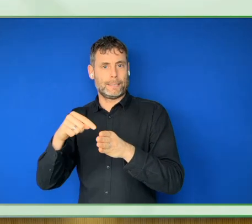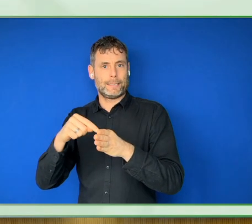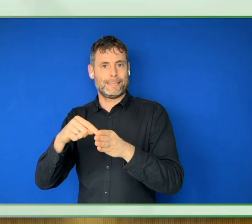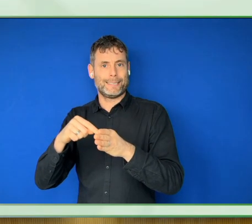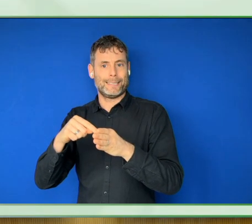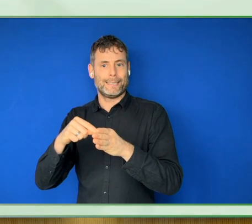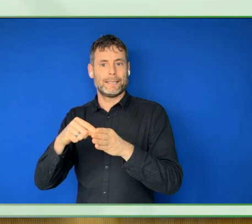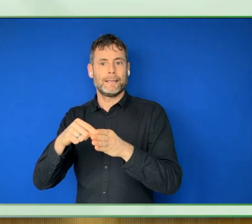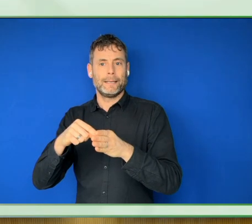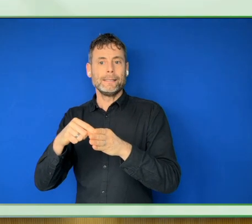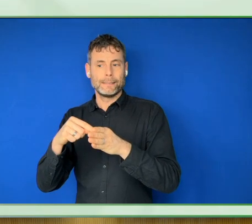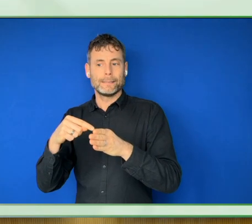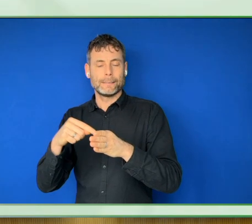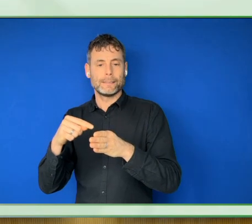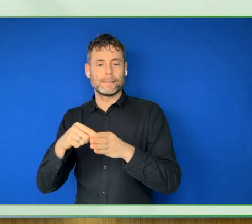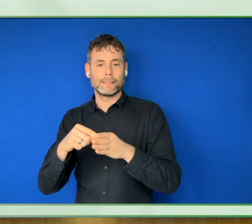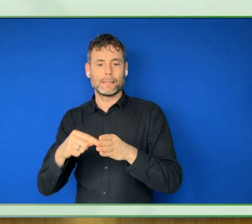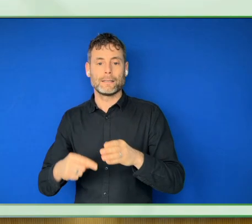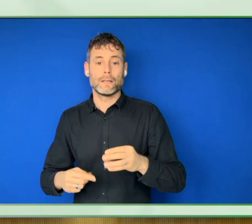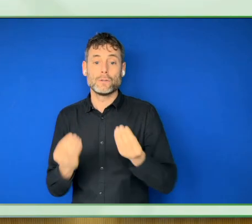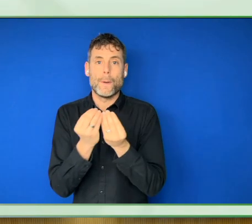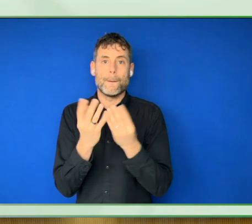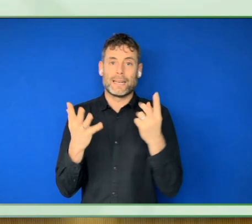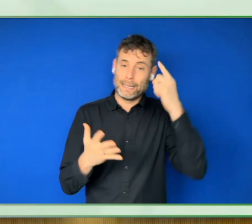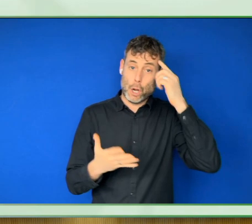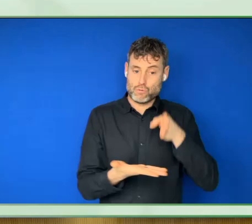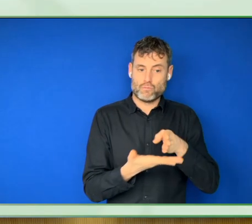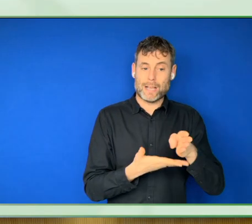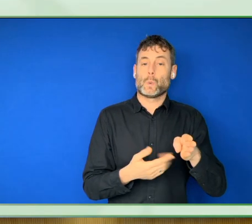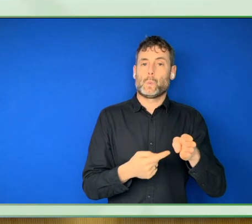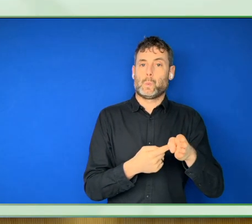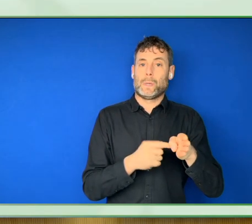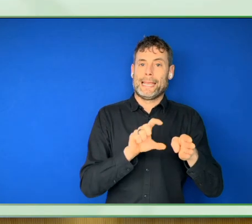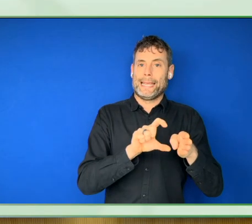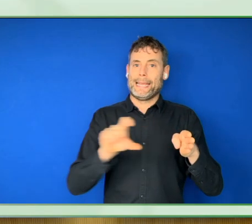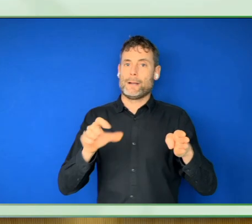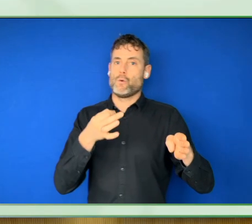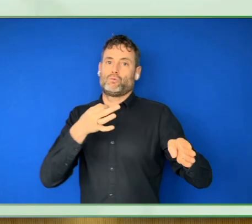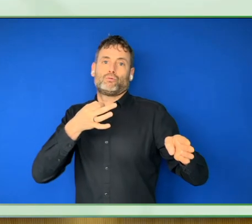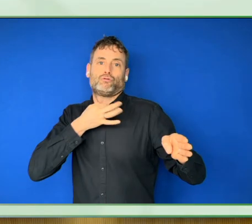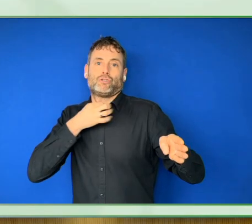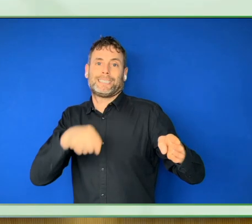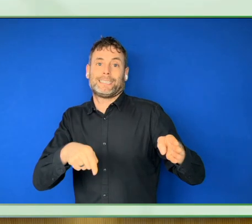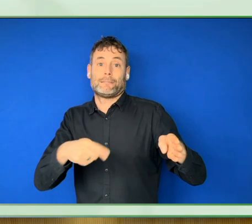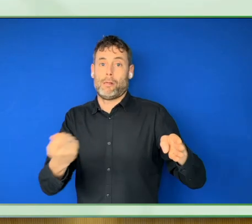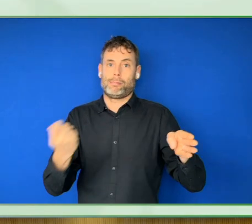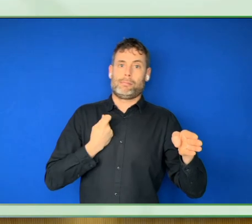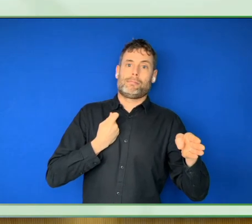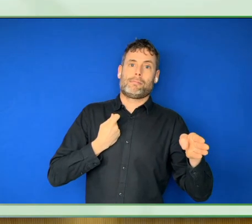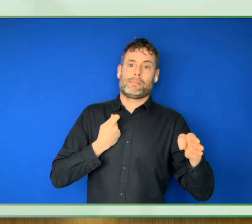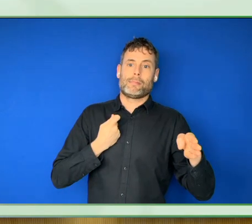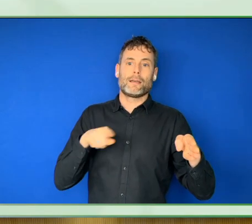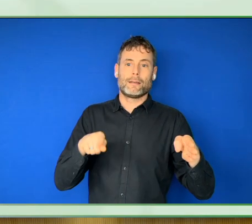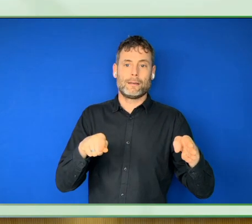that is going to put us at risk. If we acknowledge it publicly that it is a human rights issue and we don't fulfill it, we